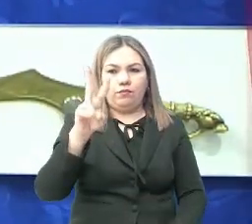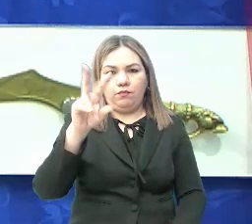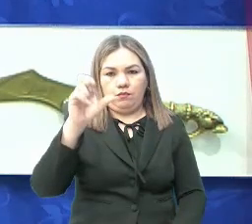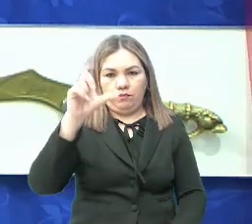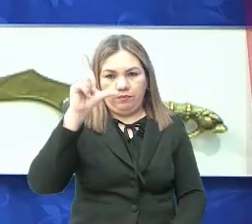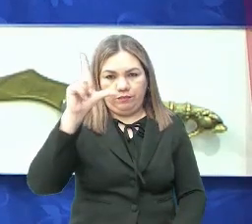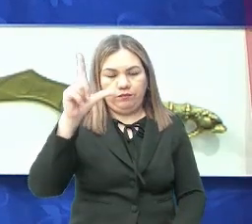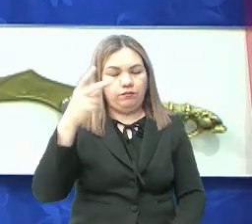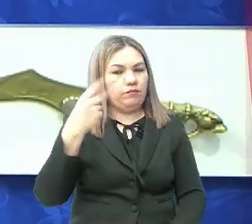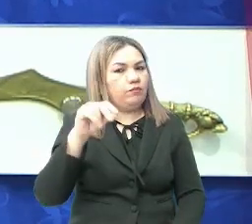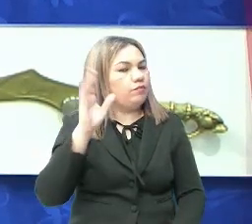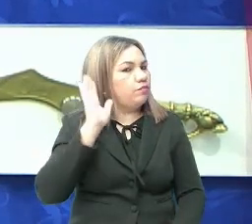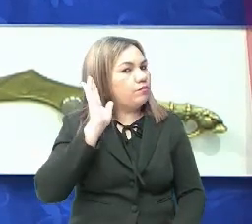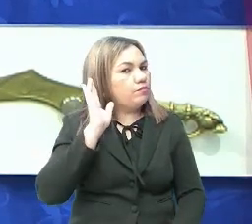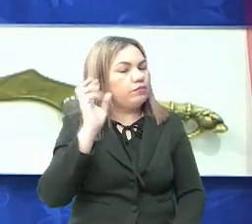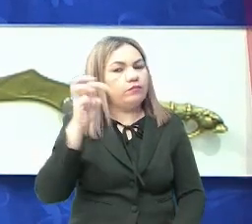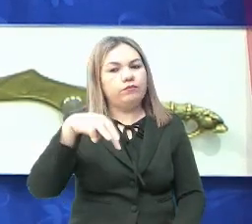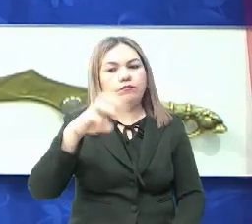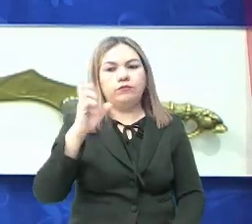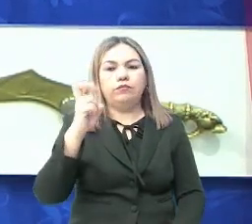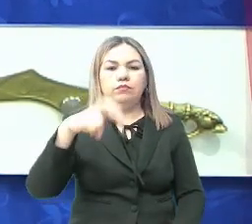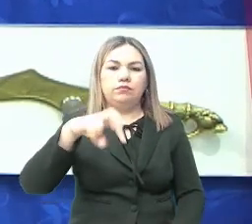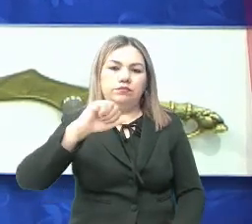But if we don't hear the message